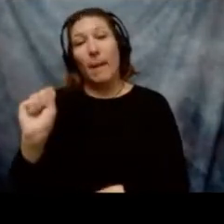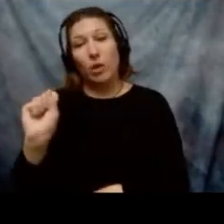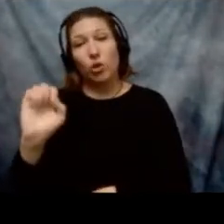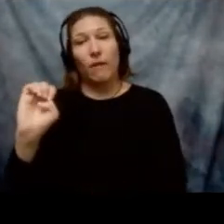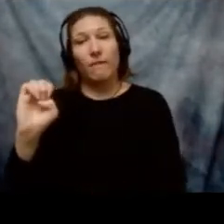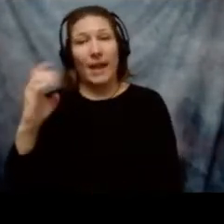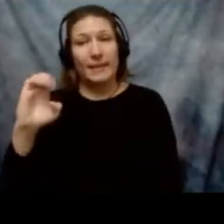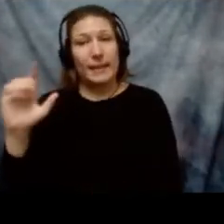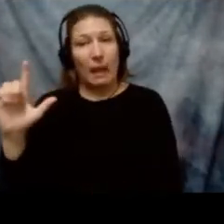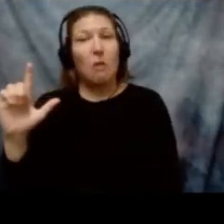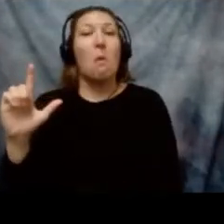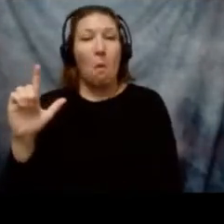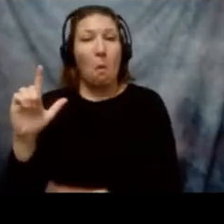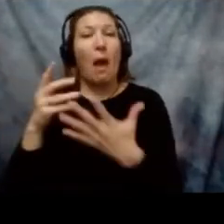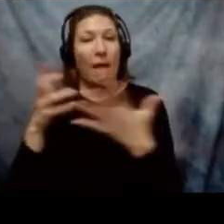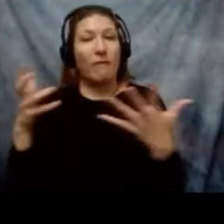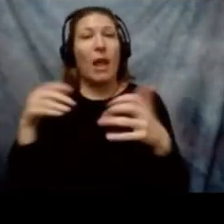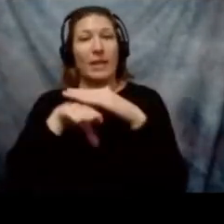to consider that